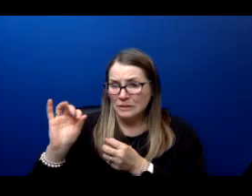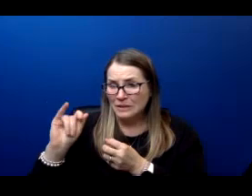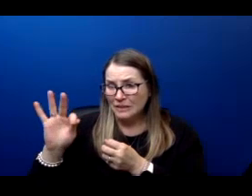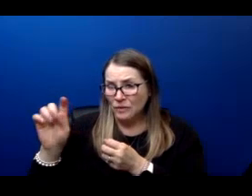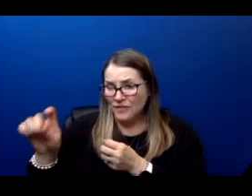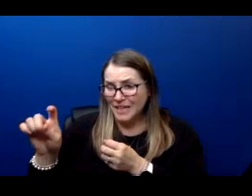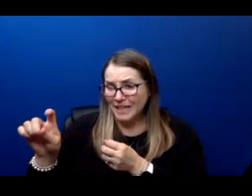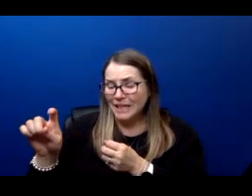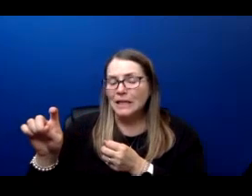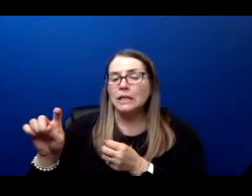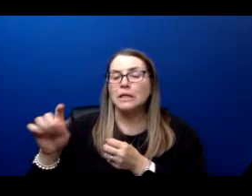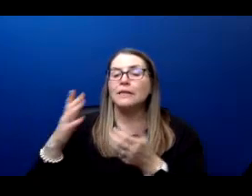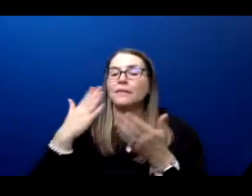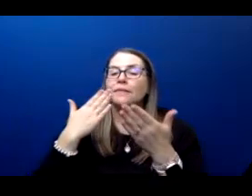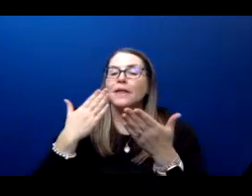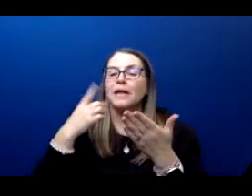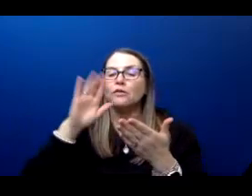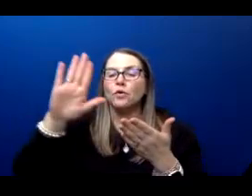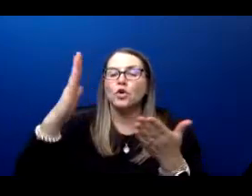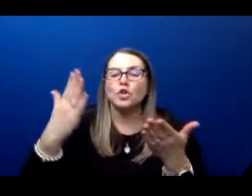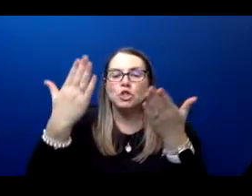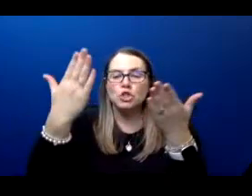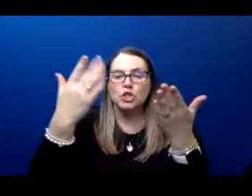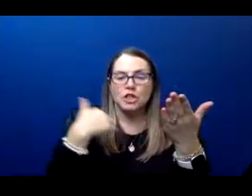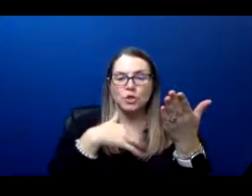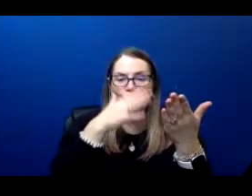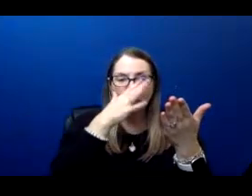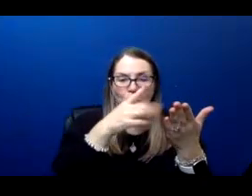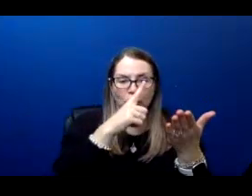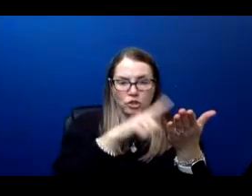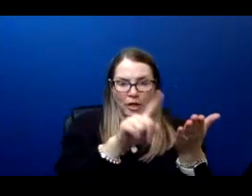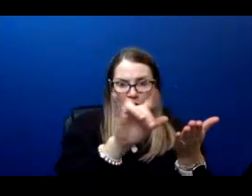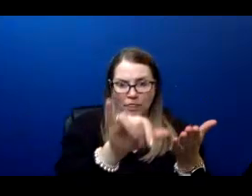that suggestion. We'll track that down. Absolutely.